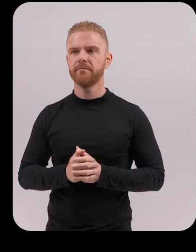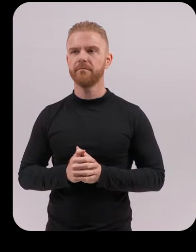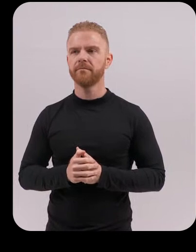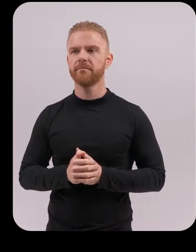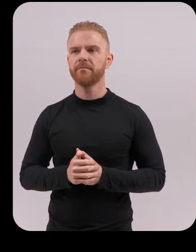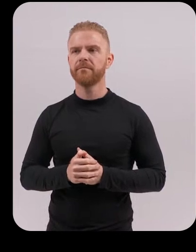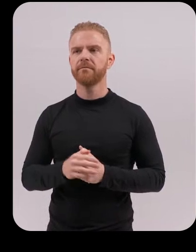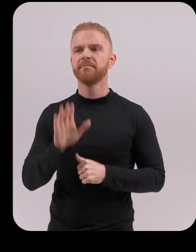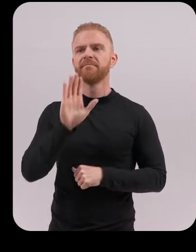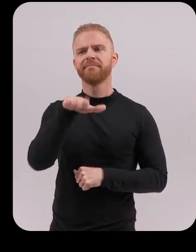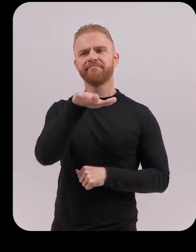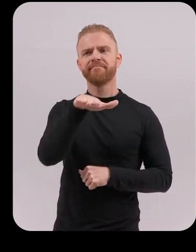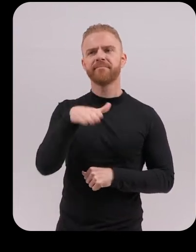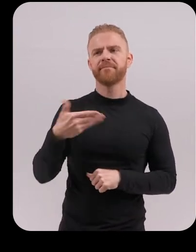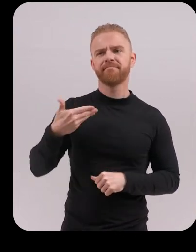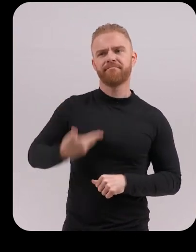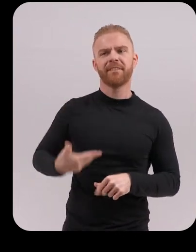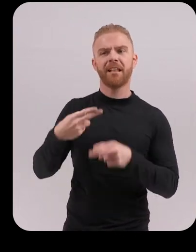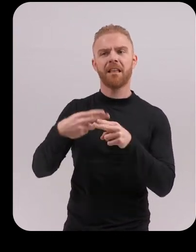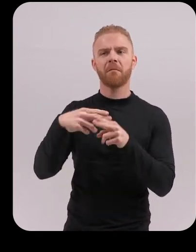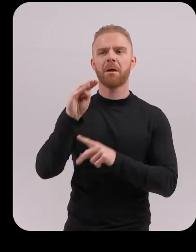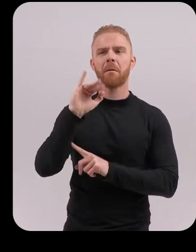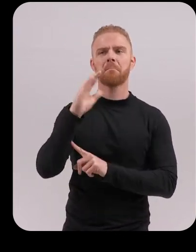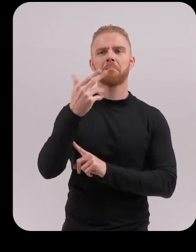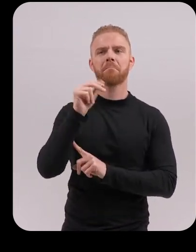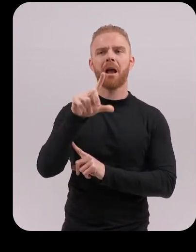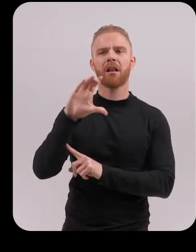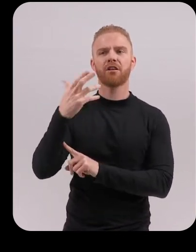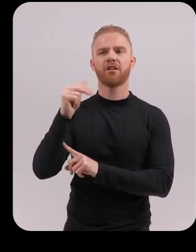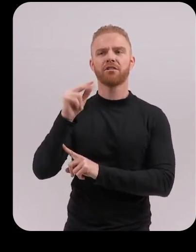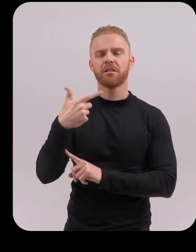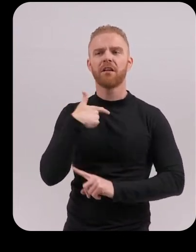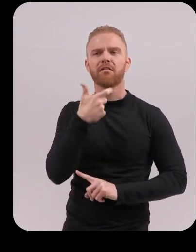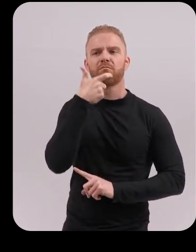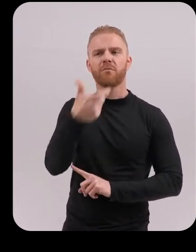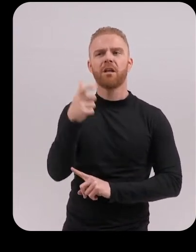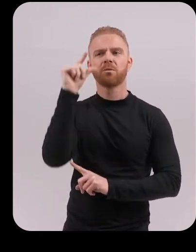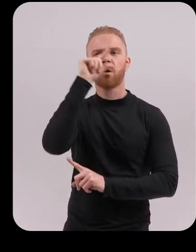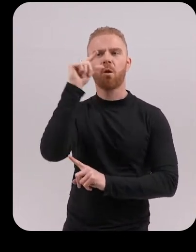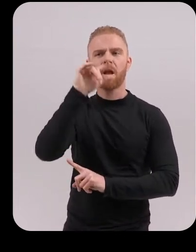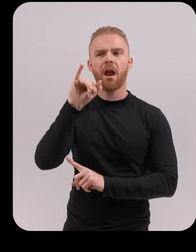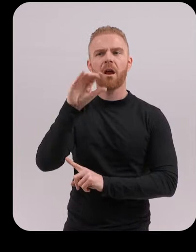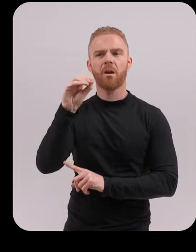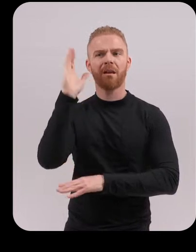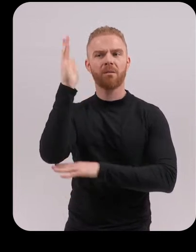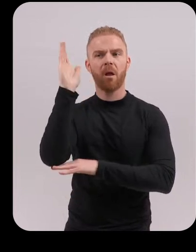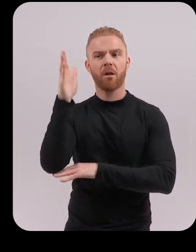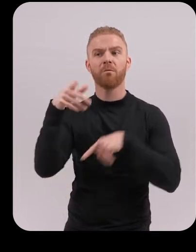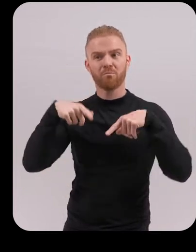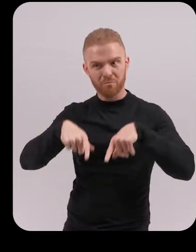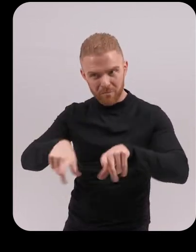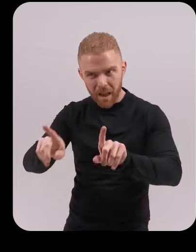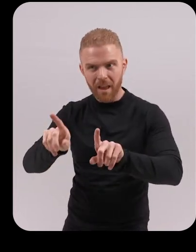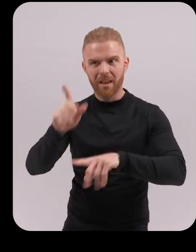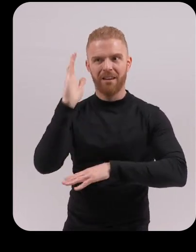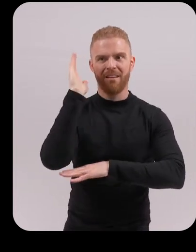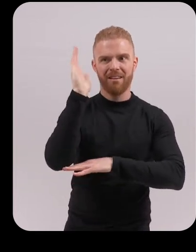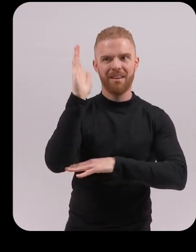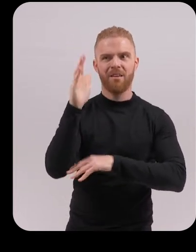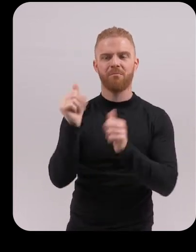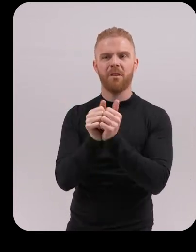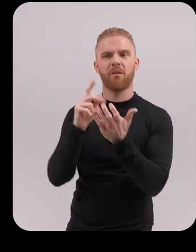Hey, my name is Michael Chang, and we're watching the Google I/O keynote while it's happening with Project Astra.